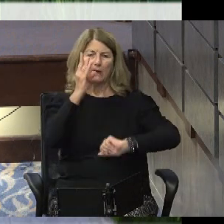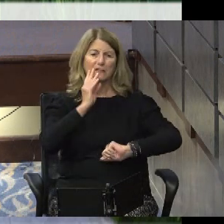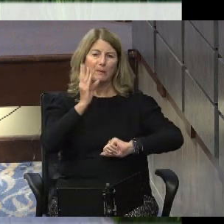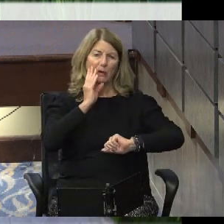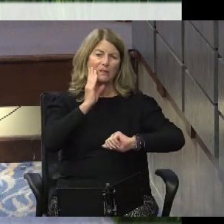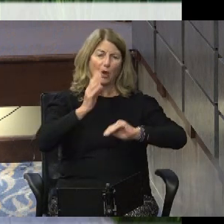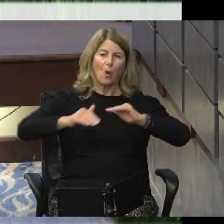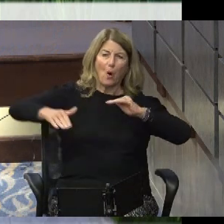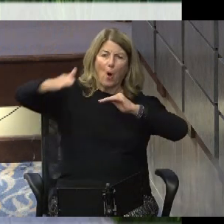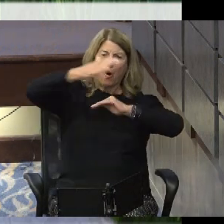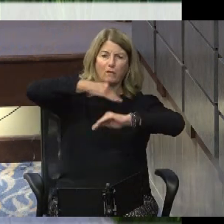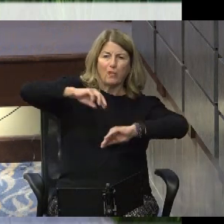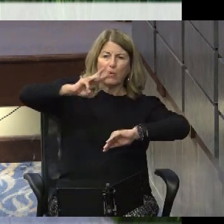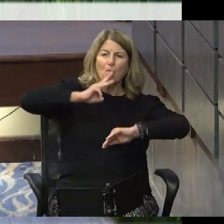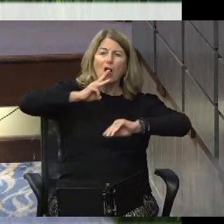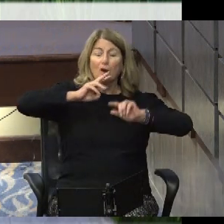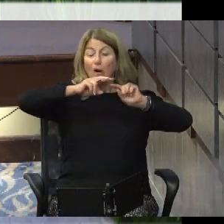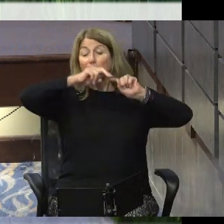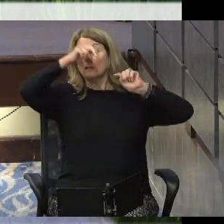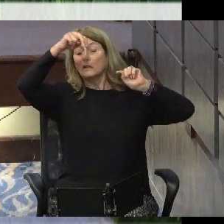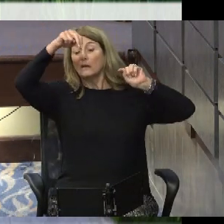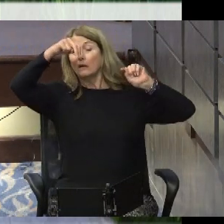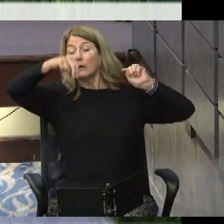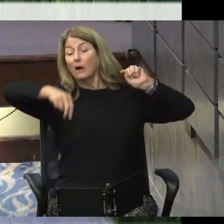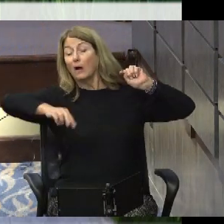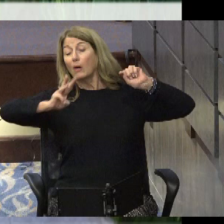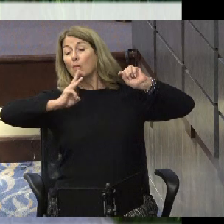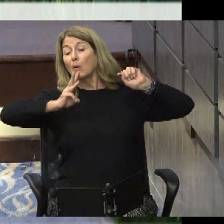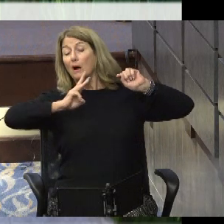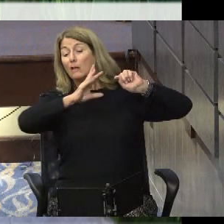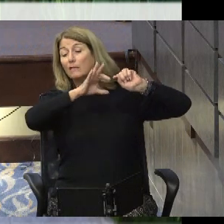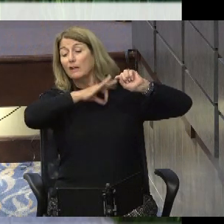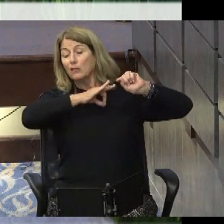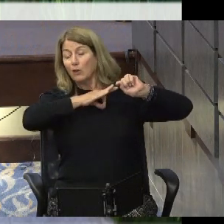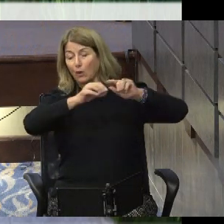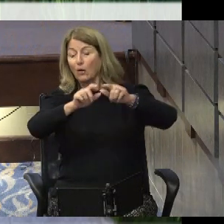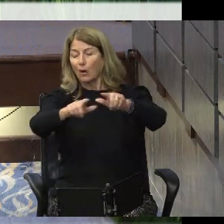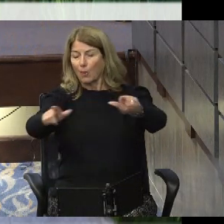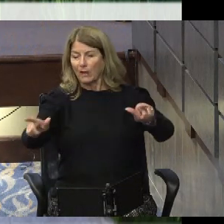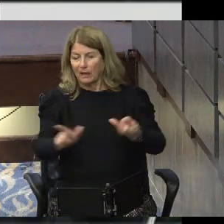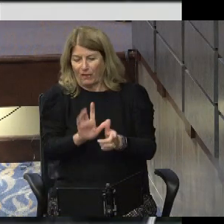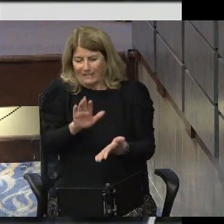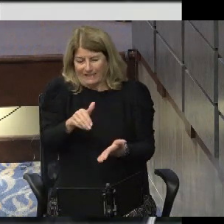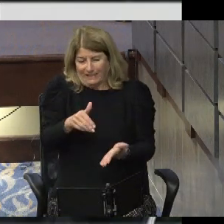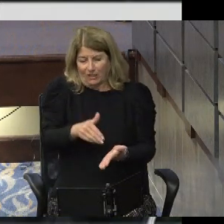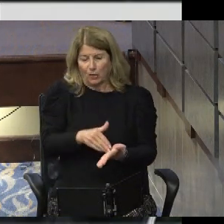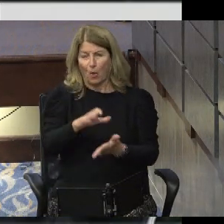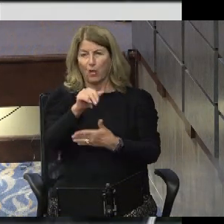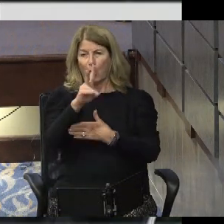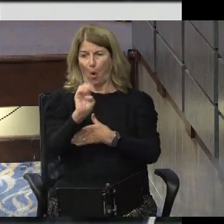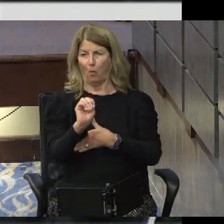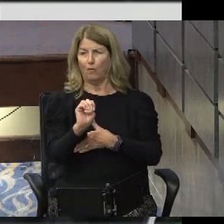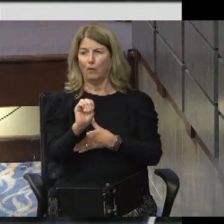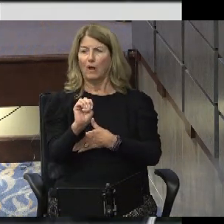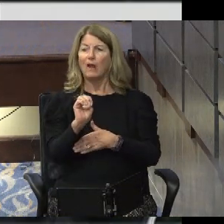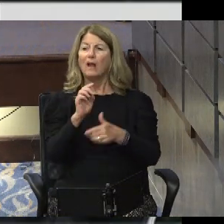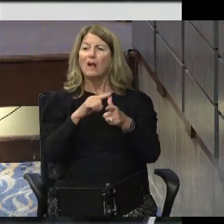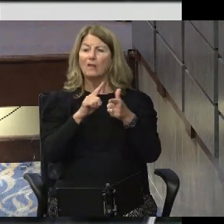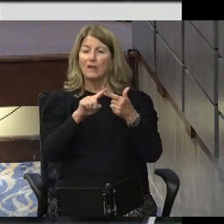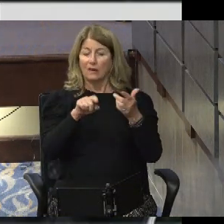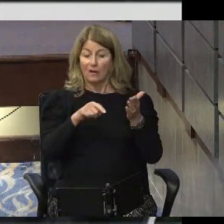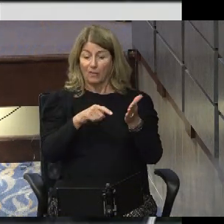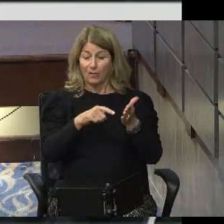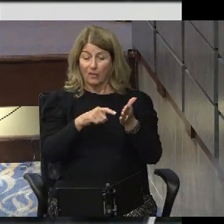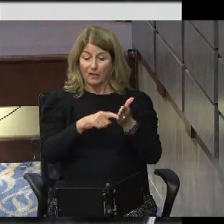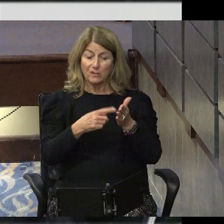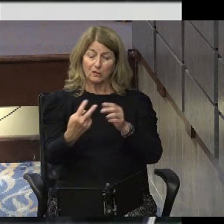can also experience the water feature that would then be located within the center of the cove. And then this is pulling back